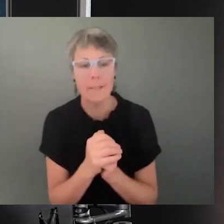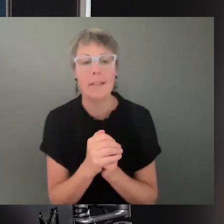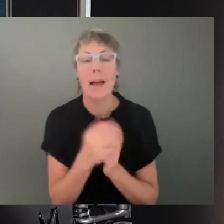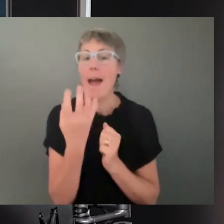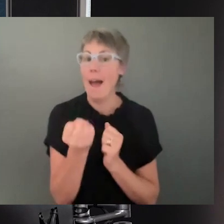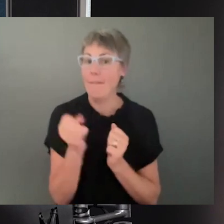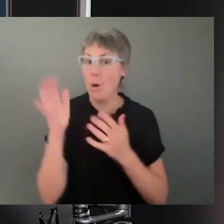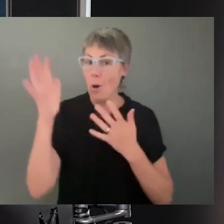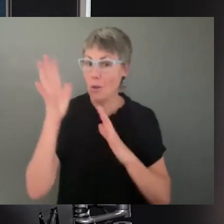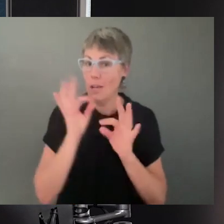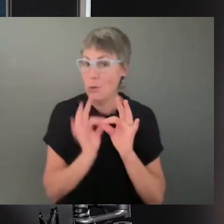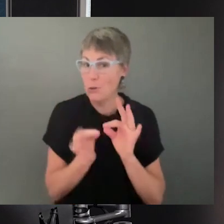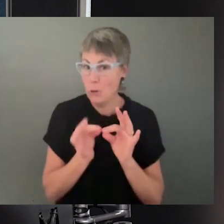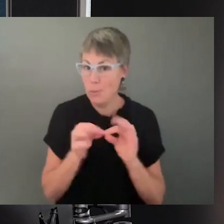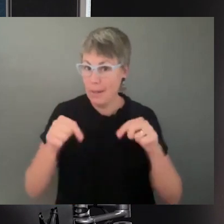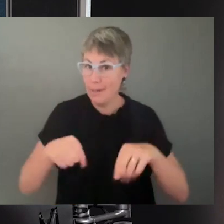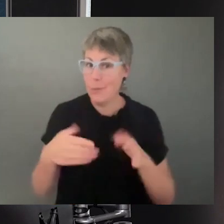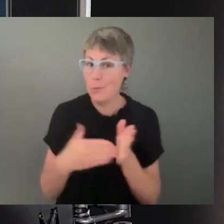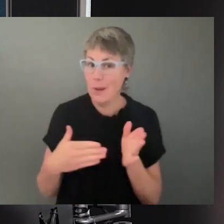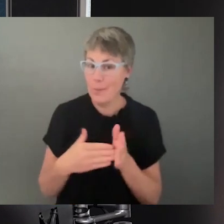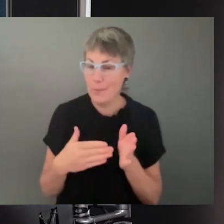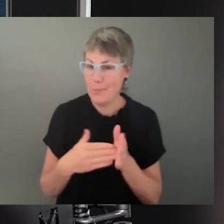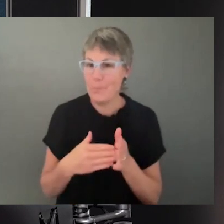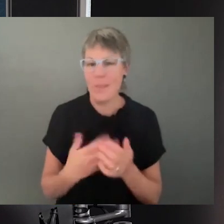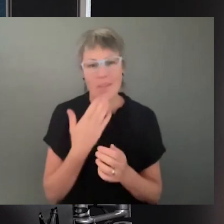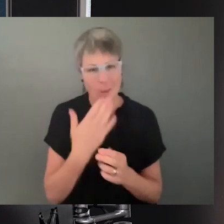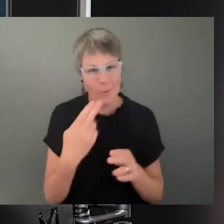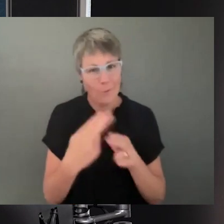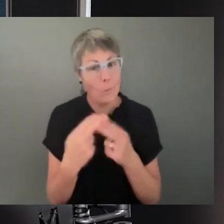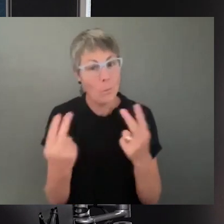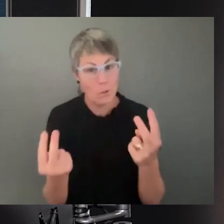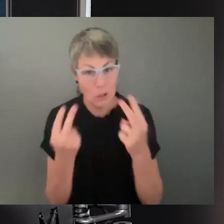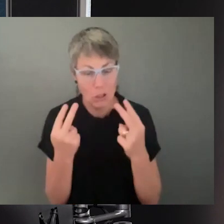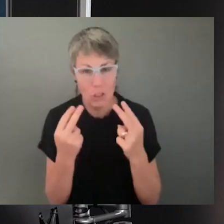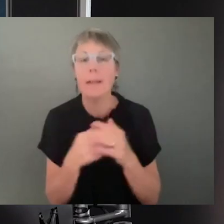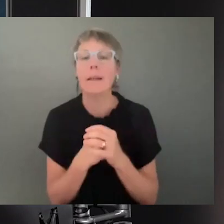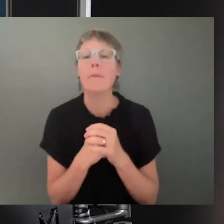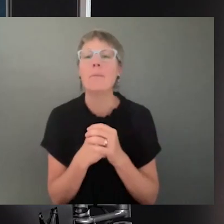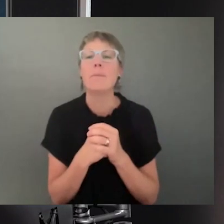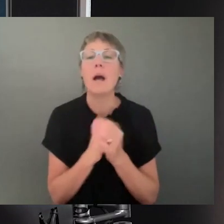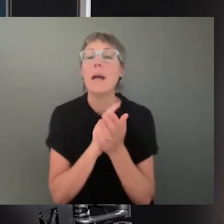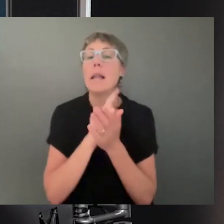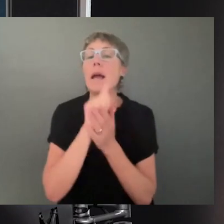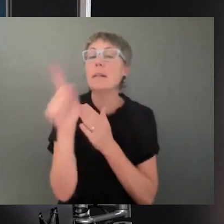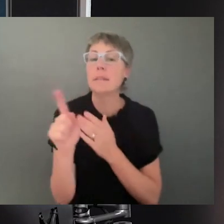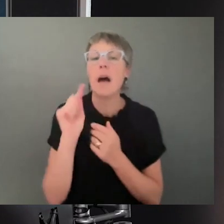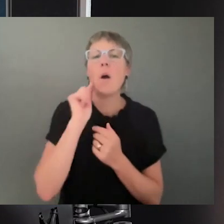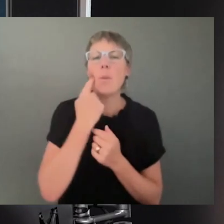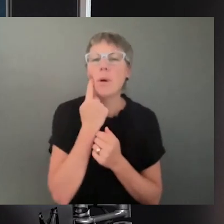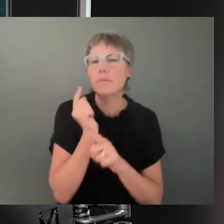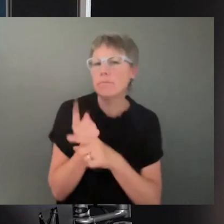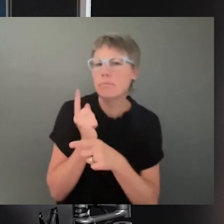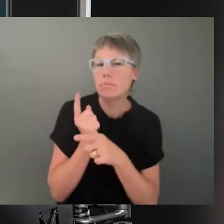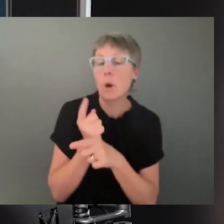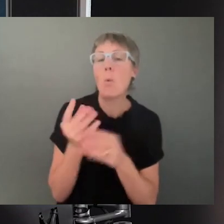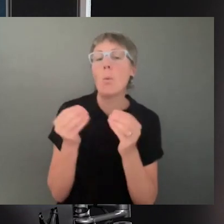us. If you are tuning in on the video later today, which will be interpreted into Auslan, thanks for being